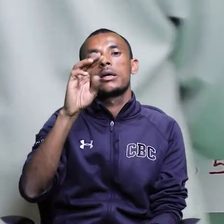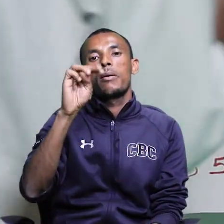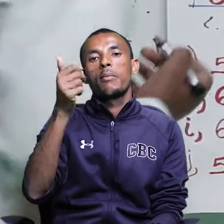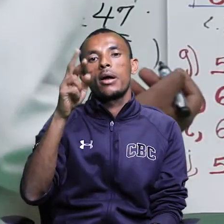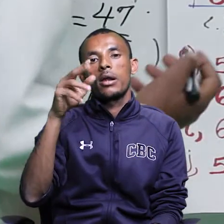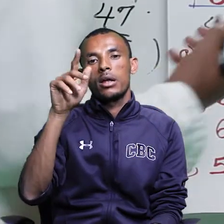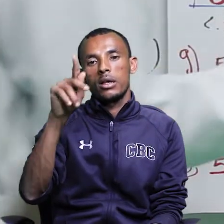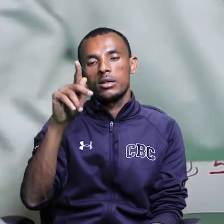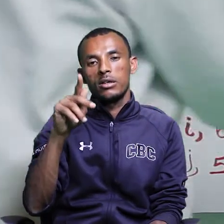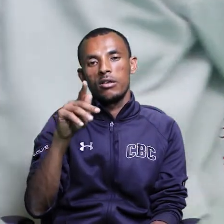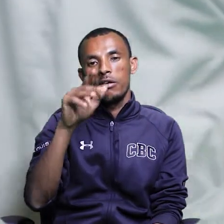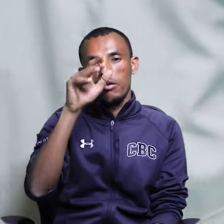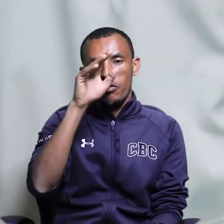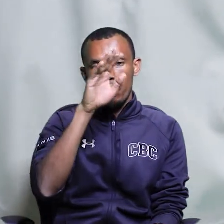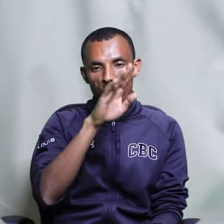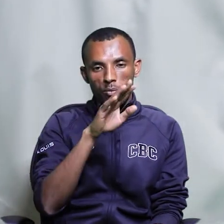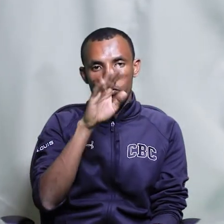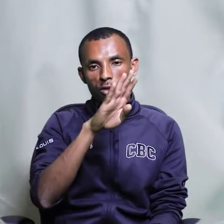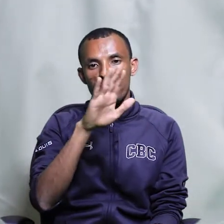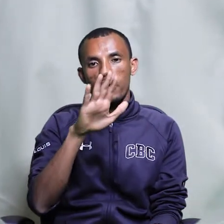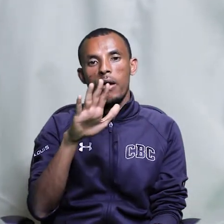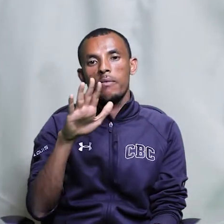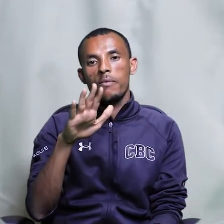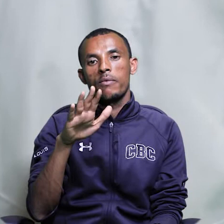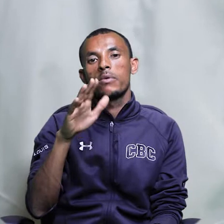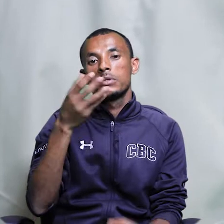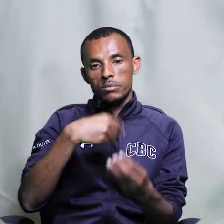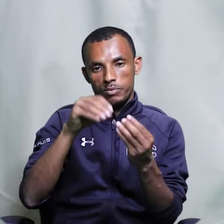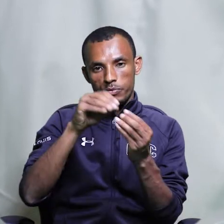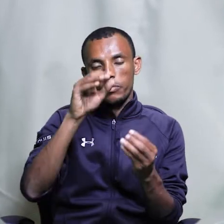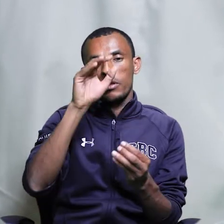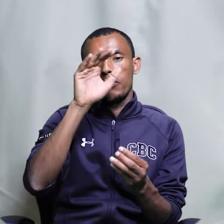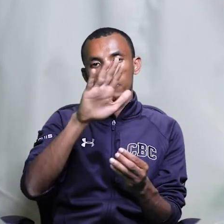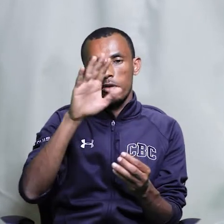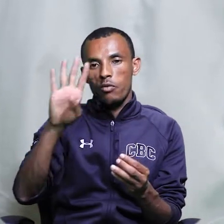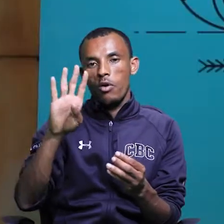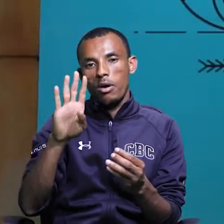When 45 plus 54, 99 is divided by 2, you have 49.5.